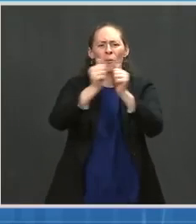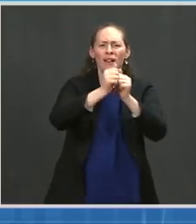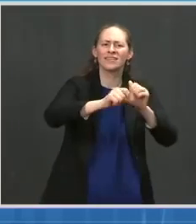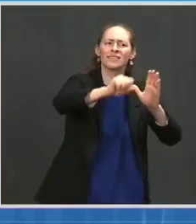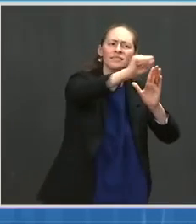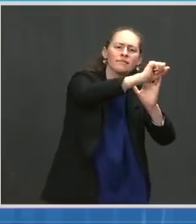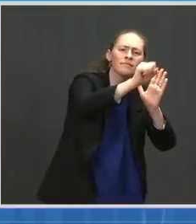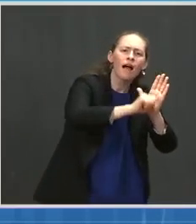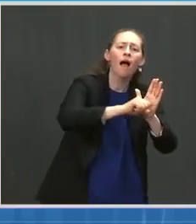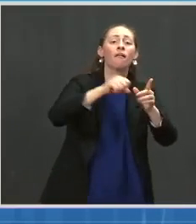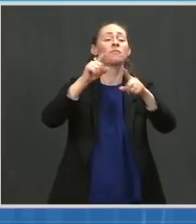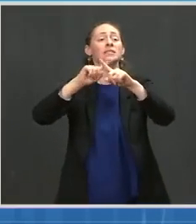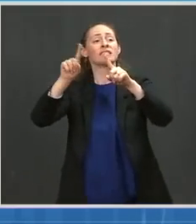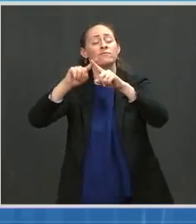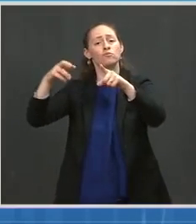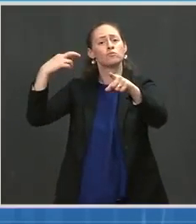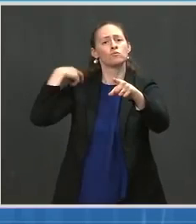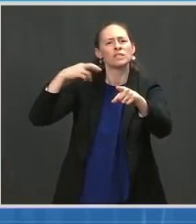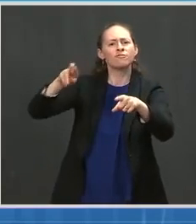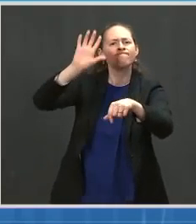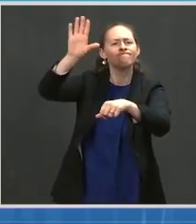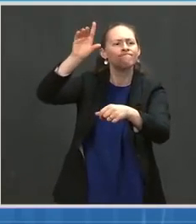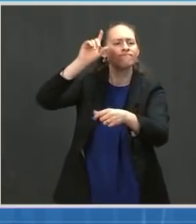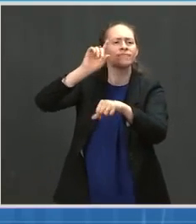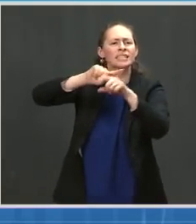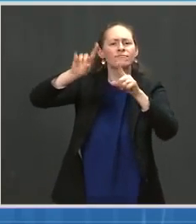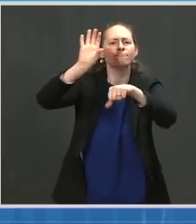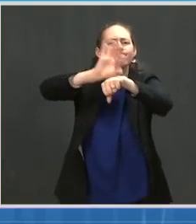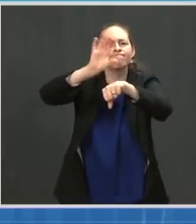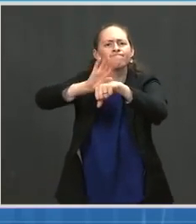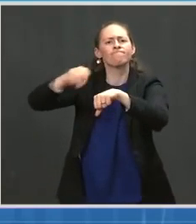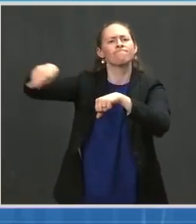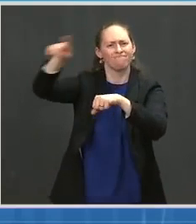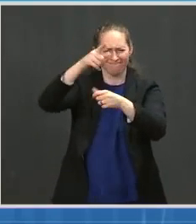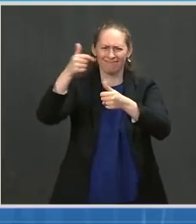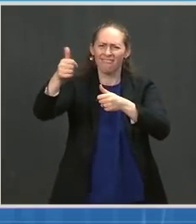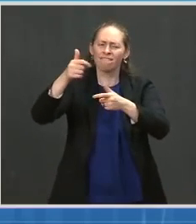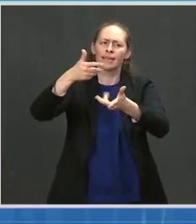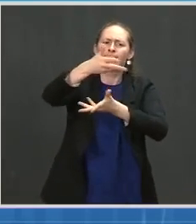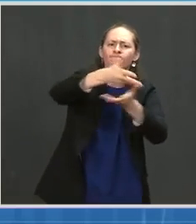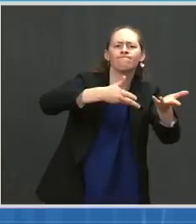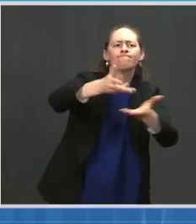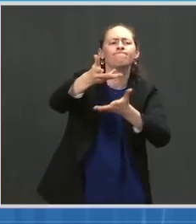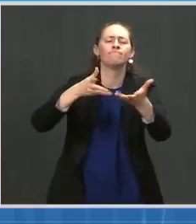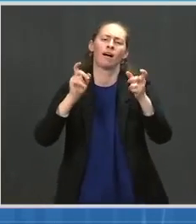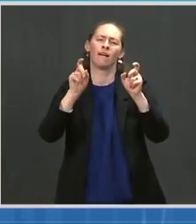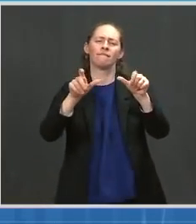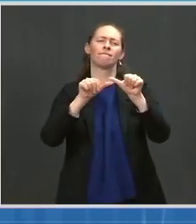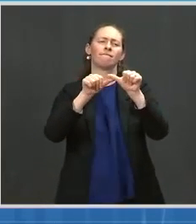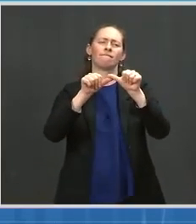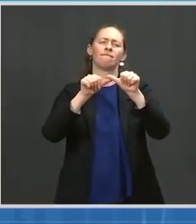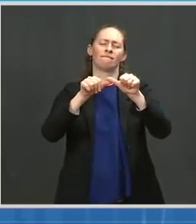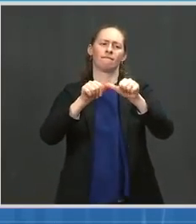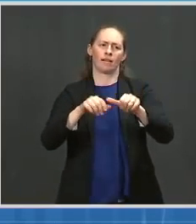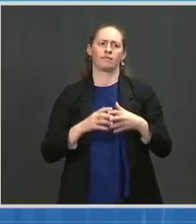reach seniors in different ways. And we've got to keep going. Because this effort is hyper-local, our partnerships with